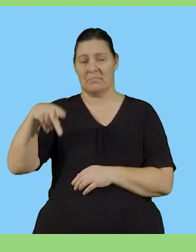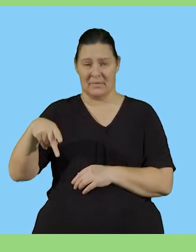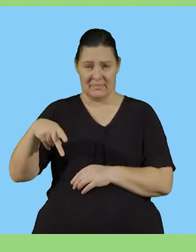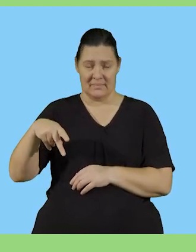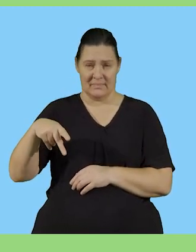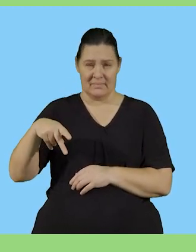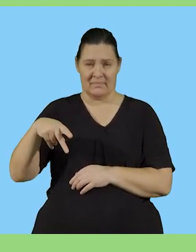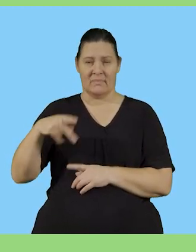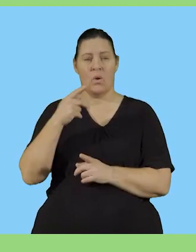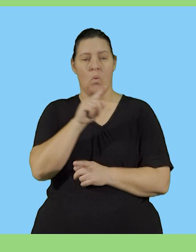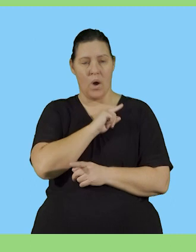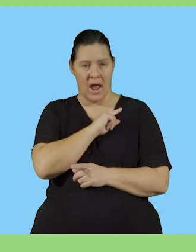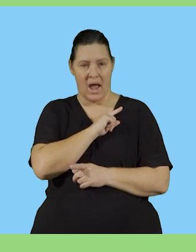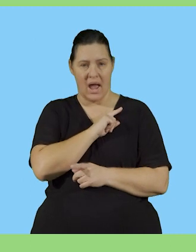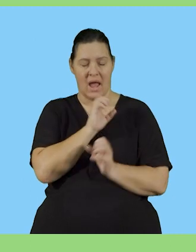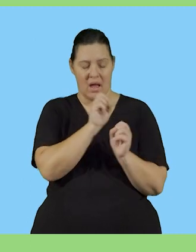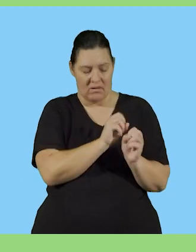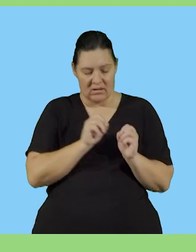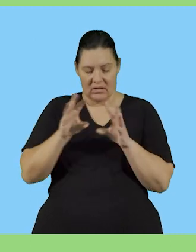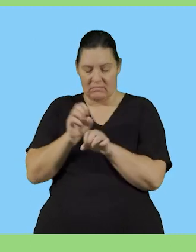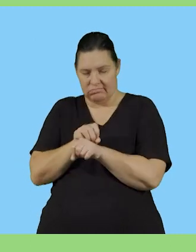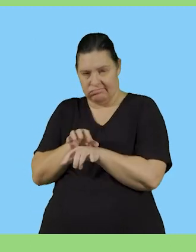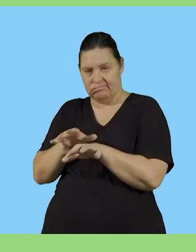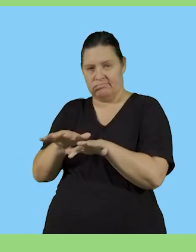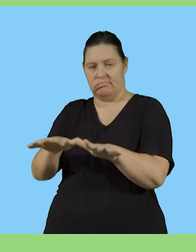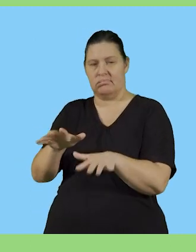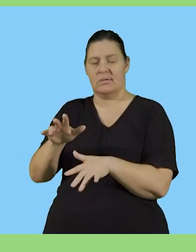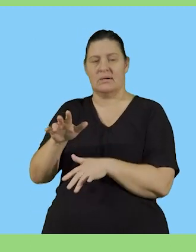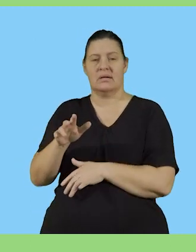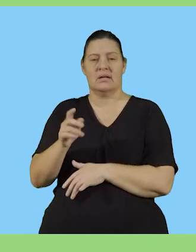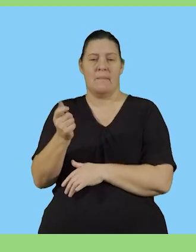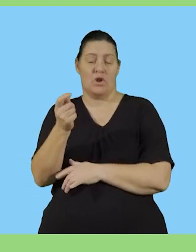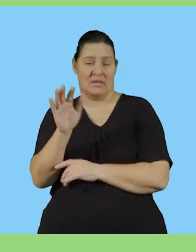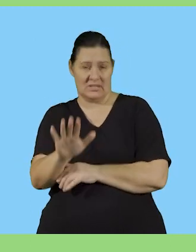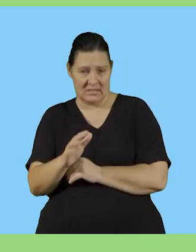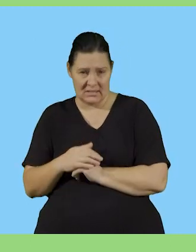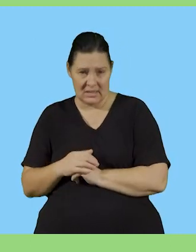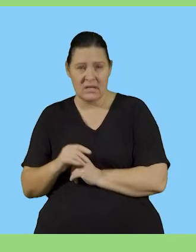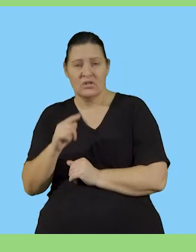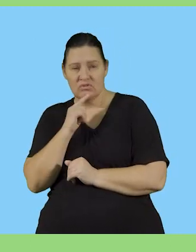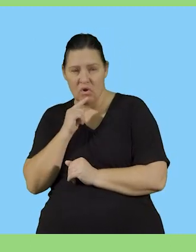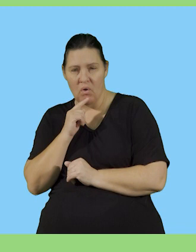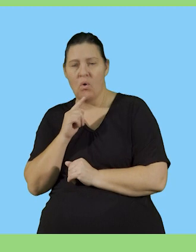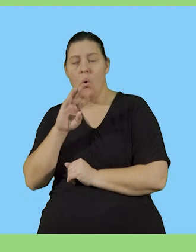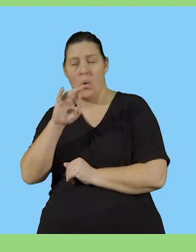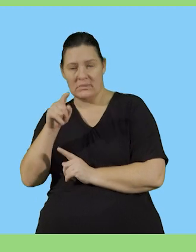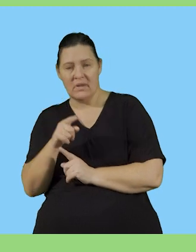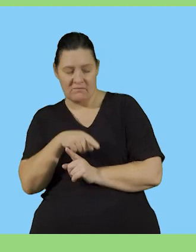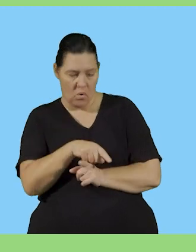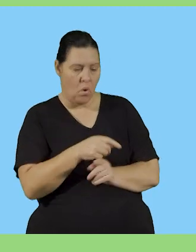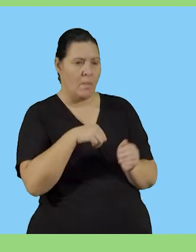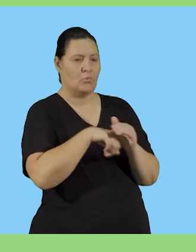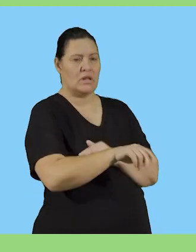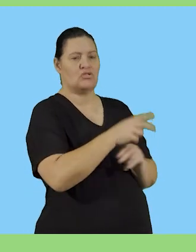So the fig tree relies on the wasp for pollination. And the fig wasp relies on the fig tree